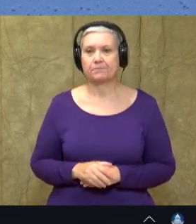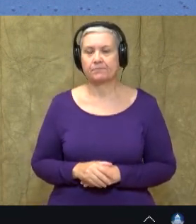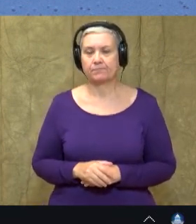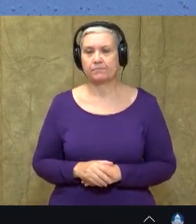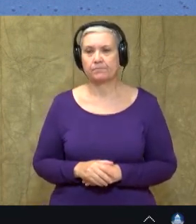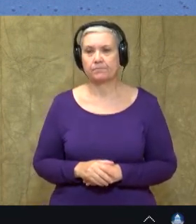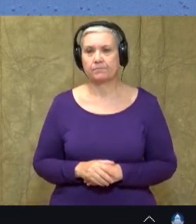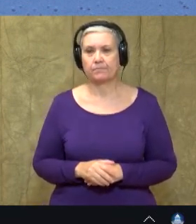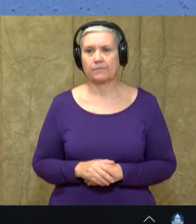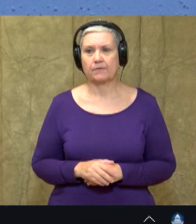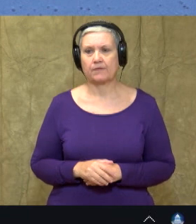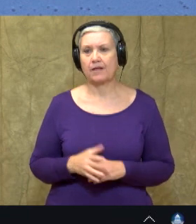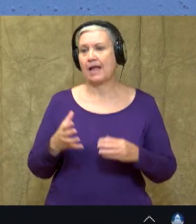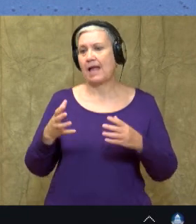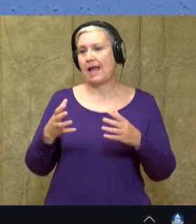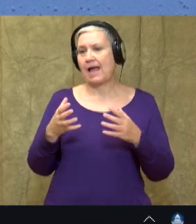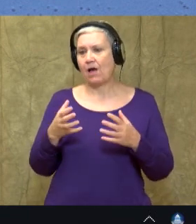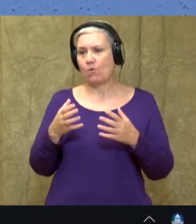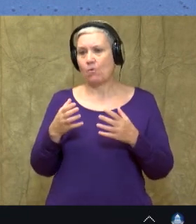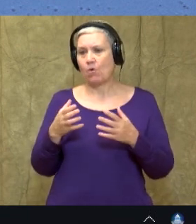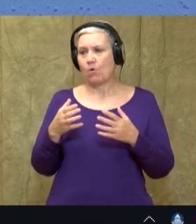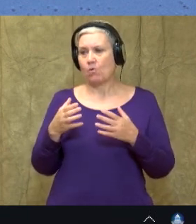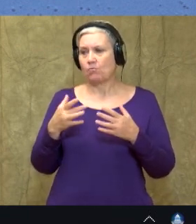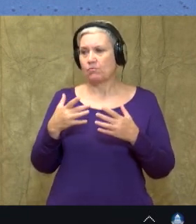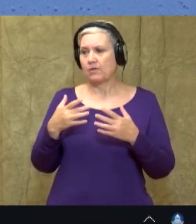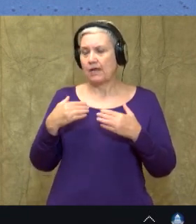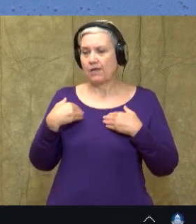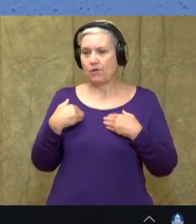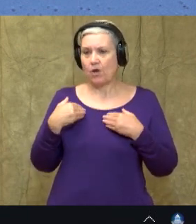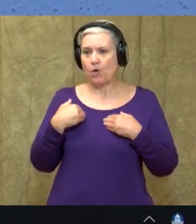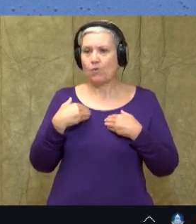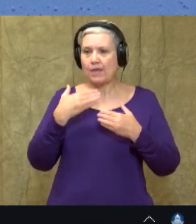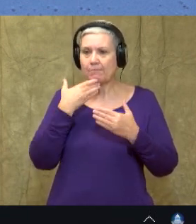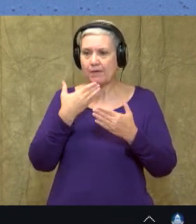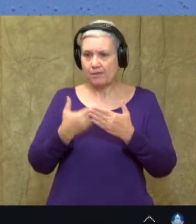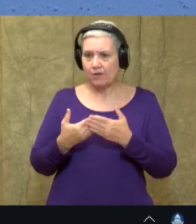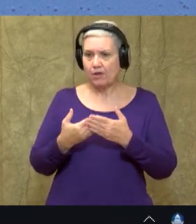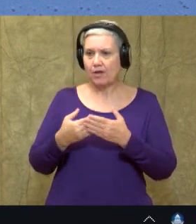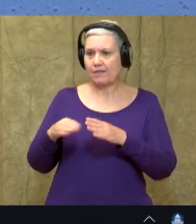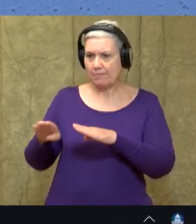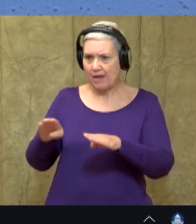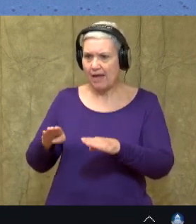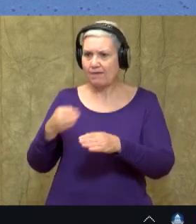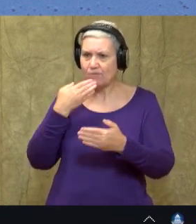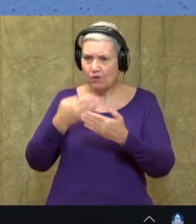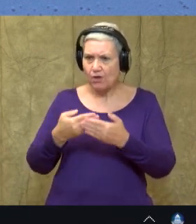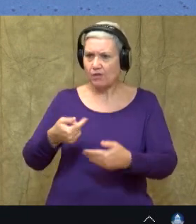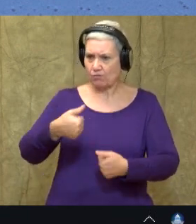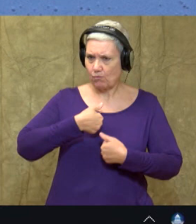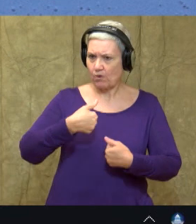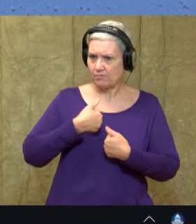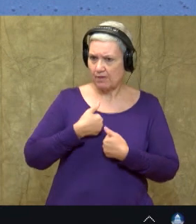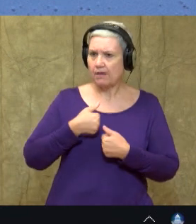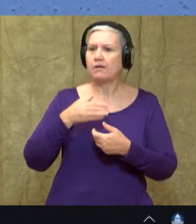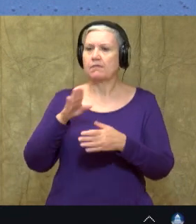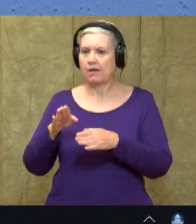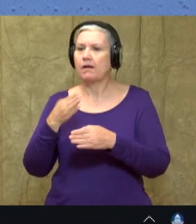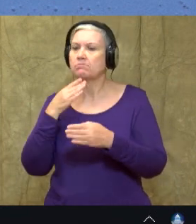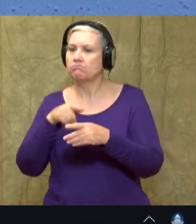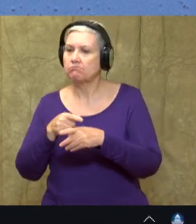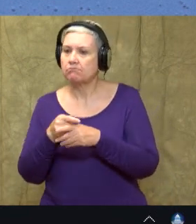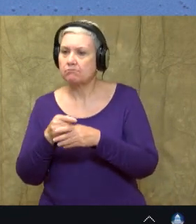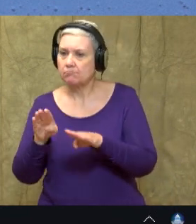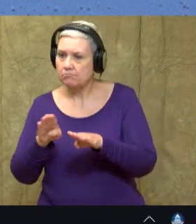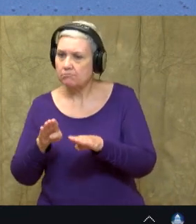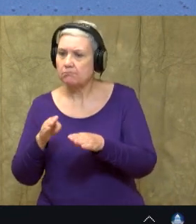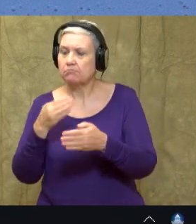And I know I just want someone to treat me the way that I want to be treated, so I try my best to treat that person the same way also. That is so true. Right.